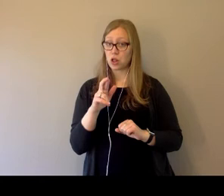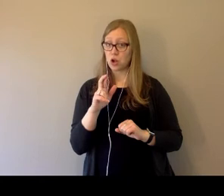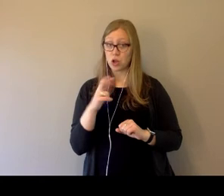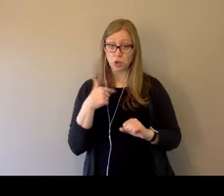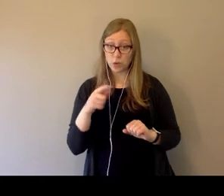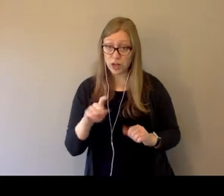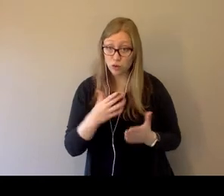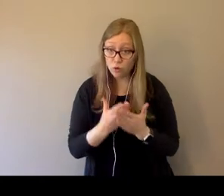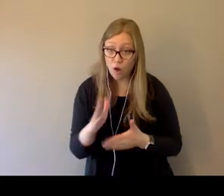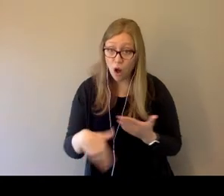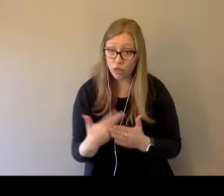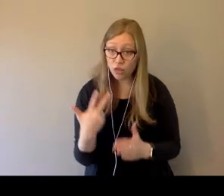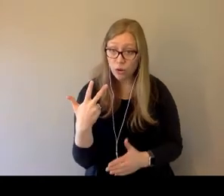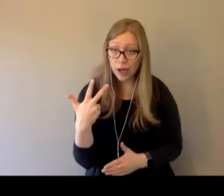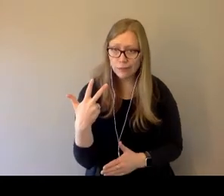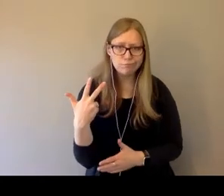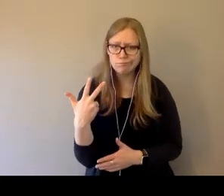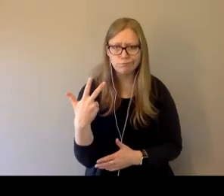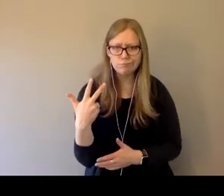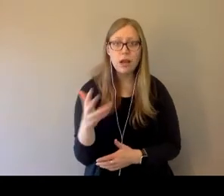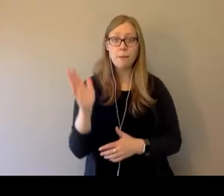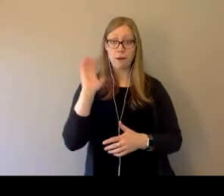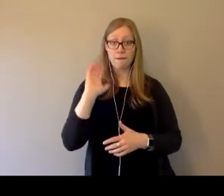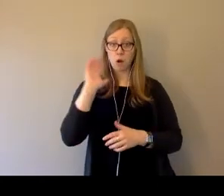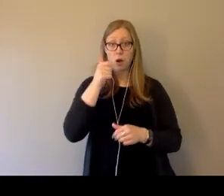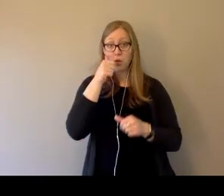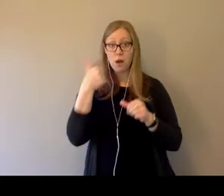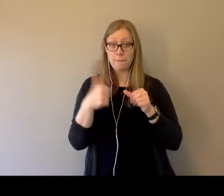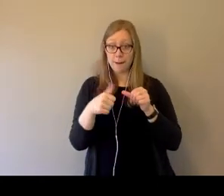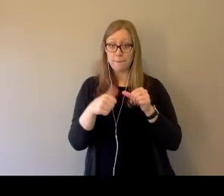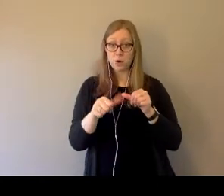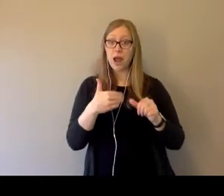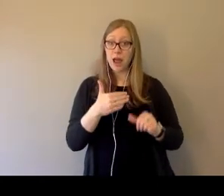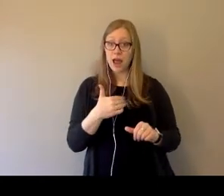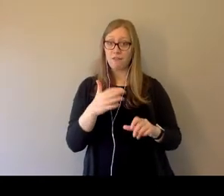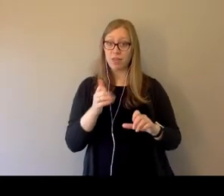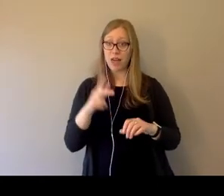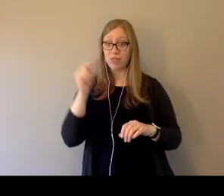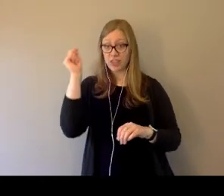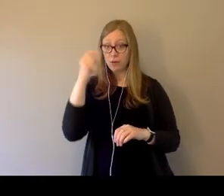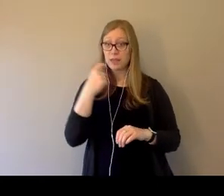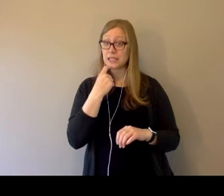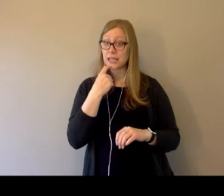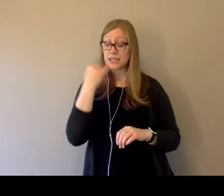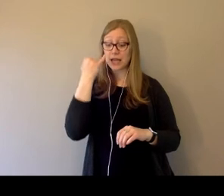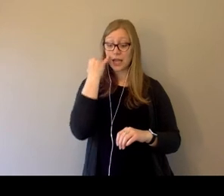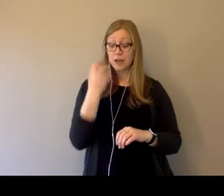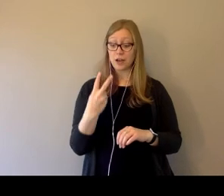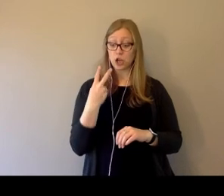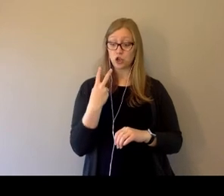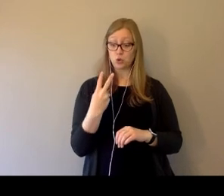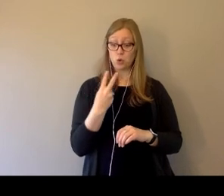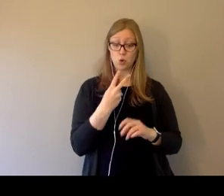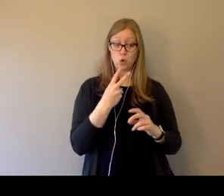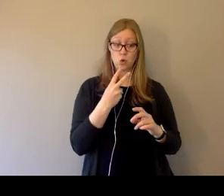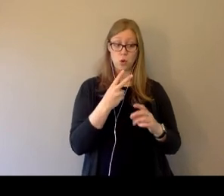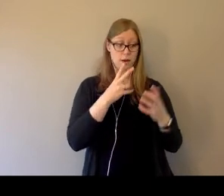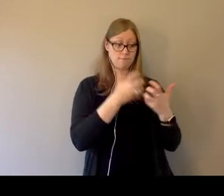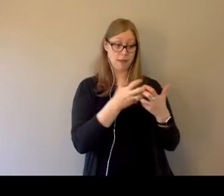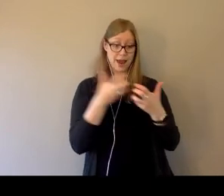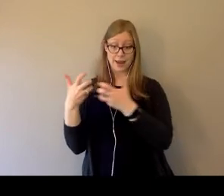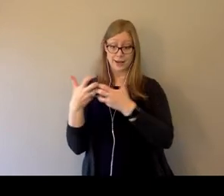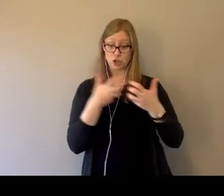have two pairs of corresponding angles in a triangle that are congruent, that third angle, so